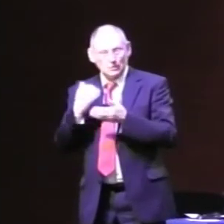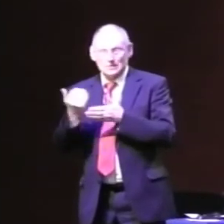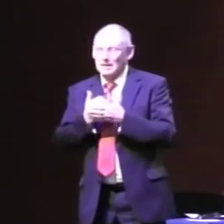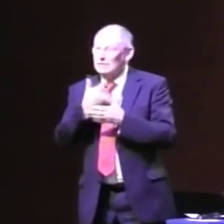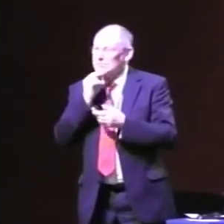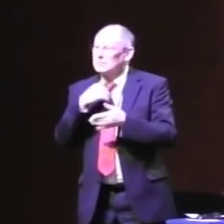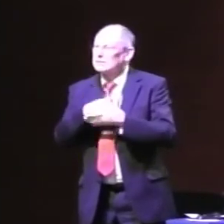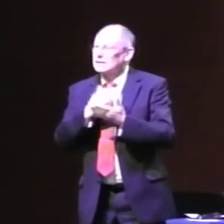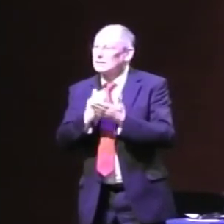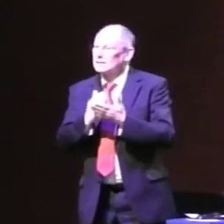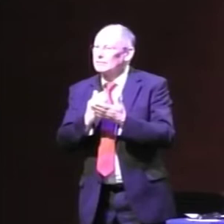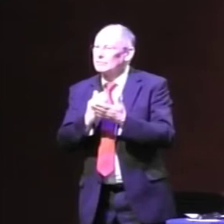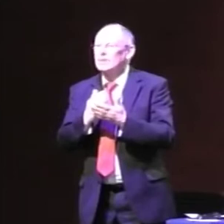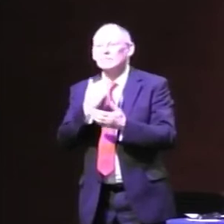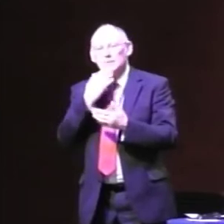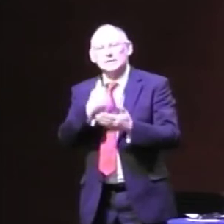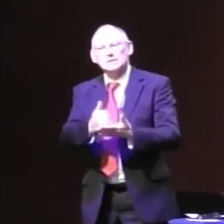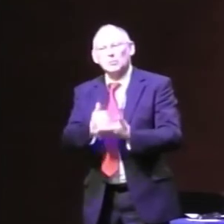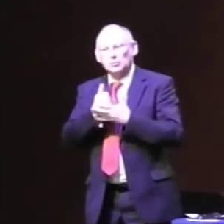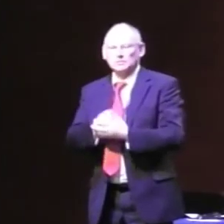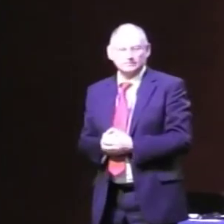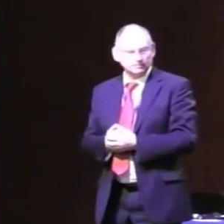public sector. Please support.